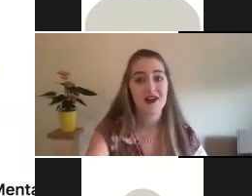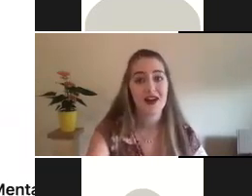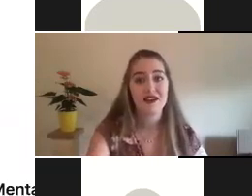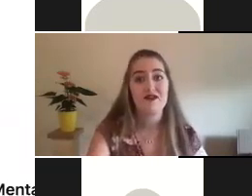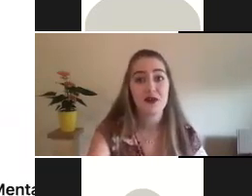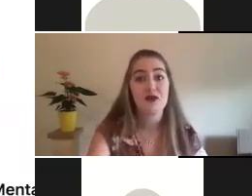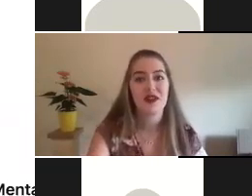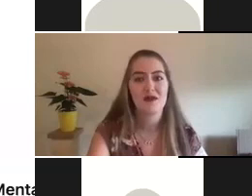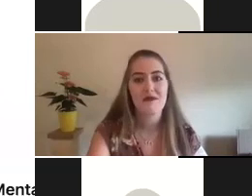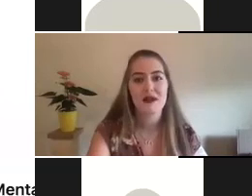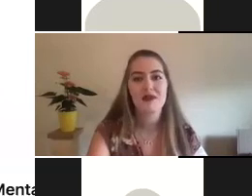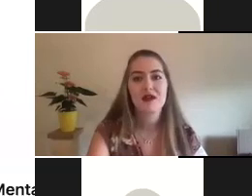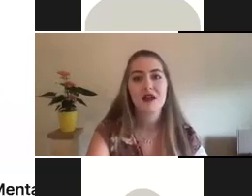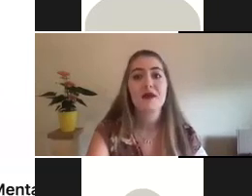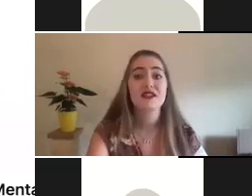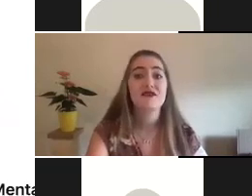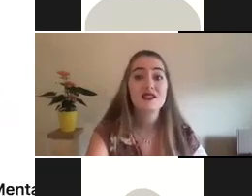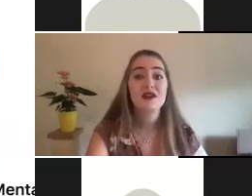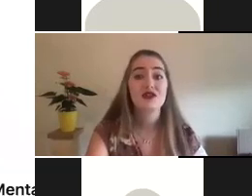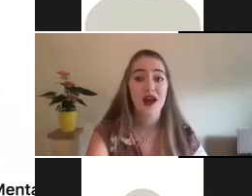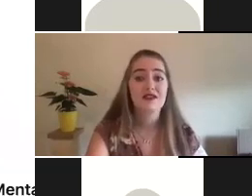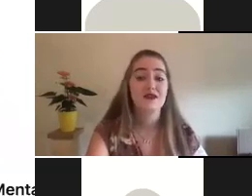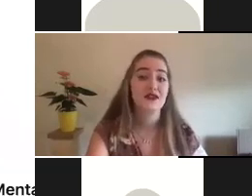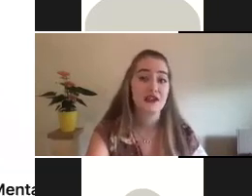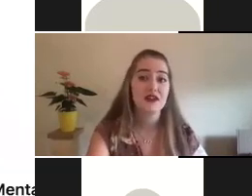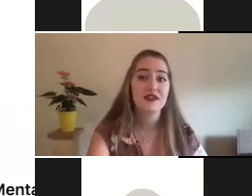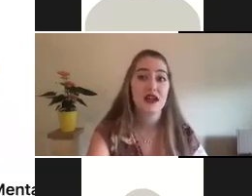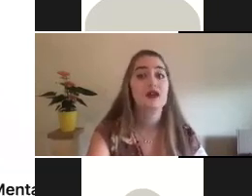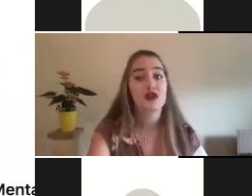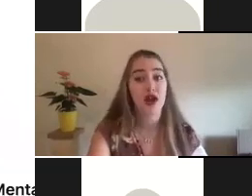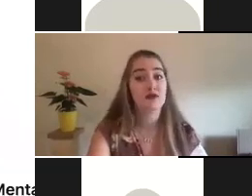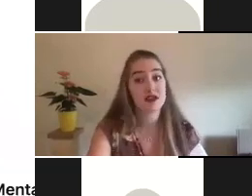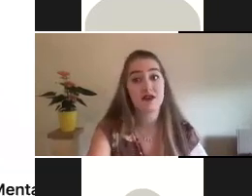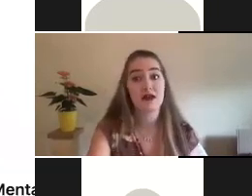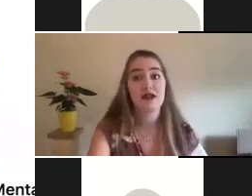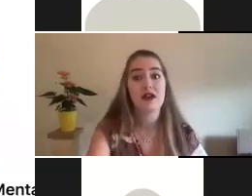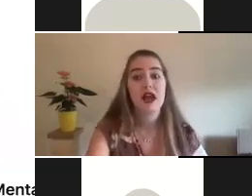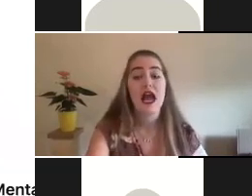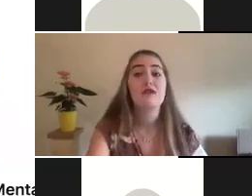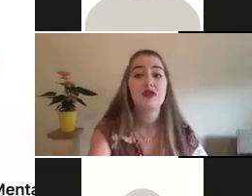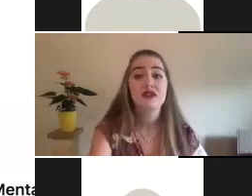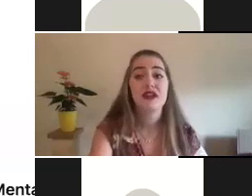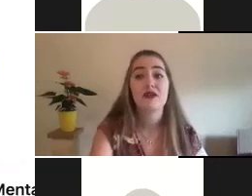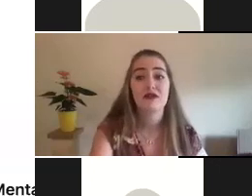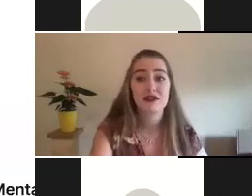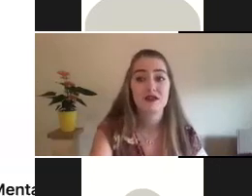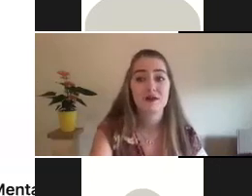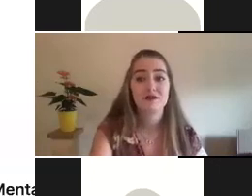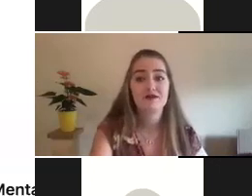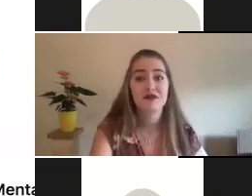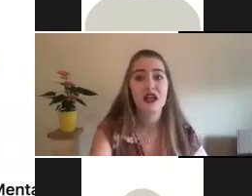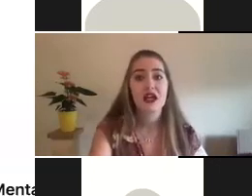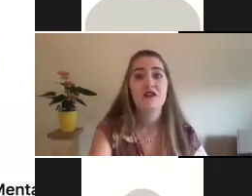your content viewed by the right people because Facebook tracks user interests like child mental health and puts your video in front of